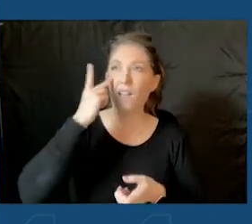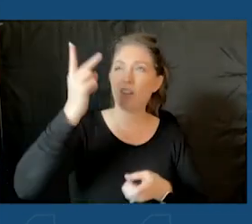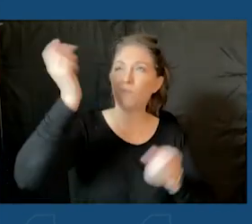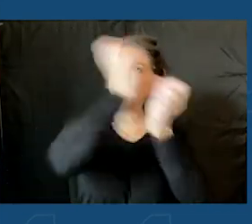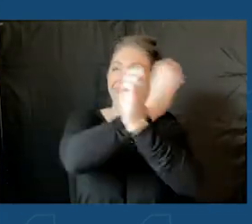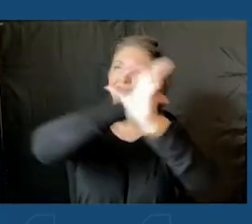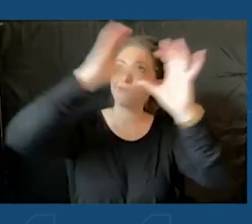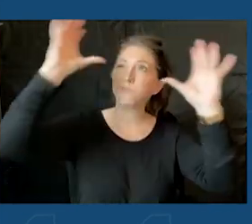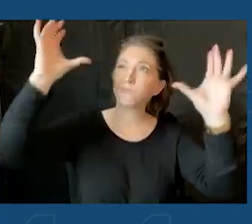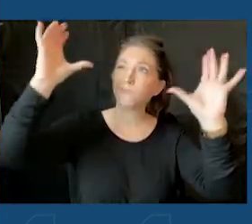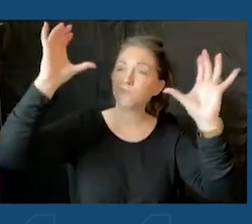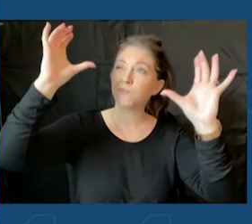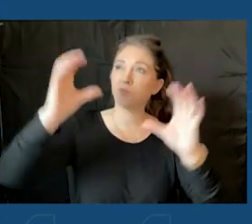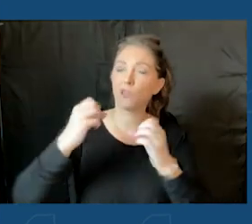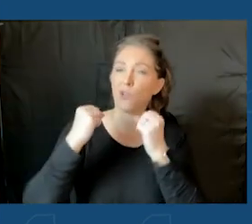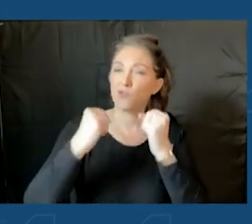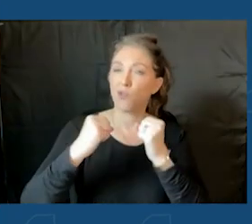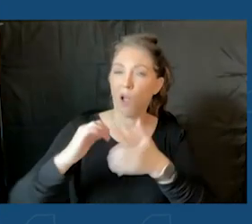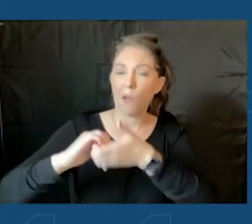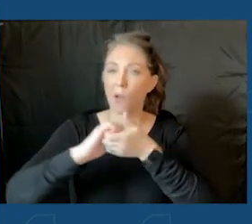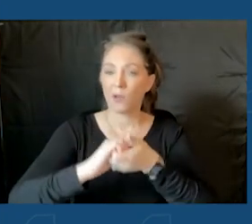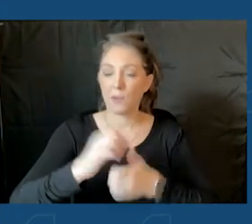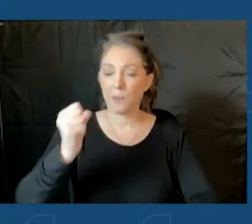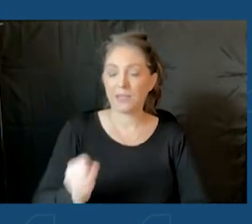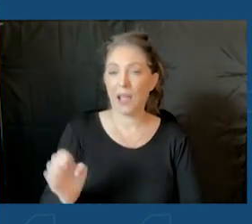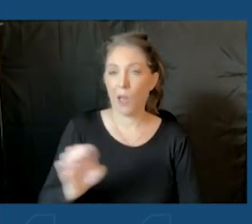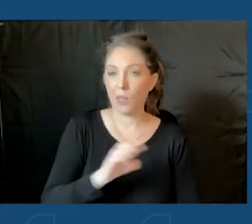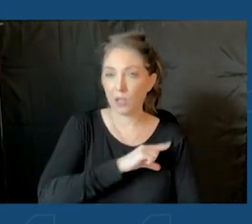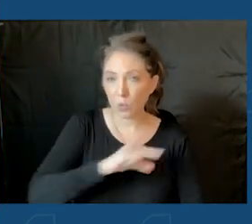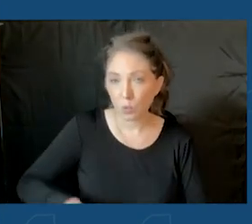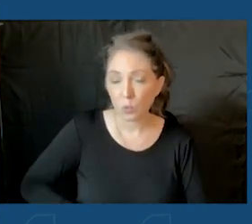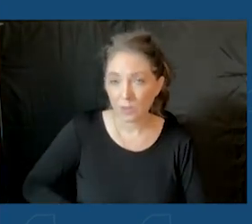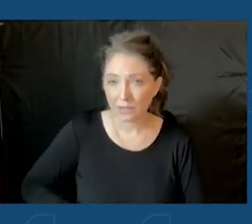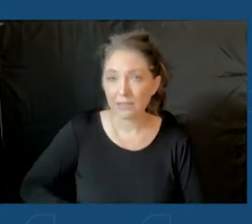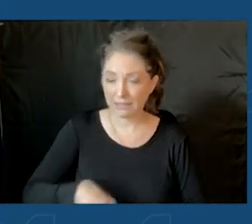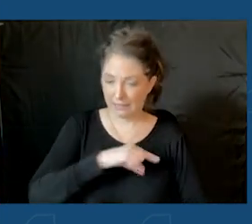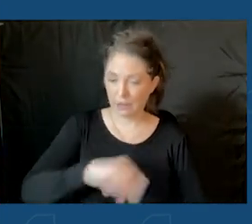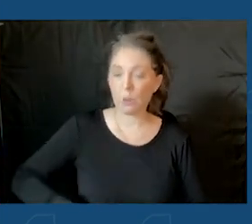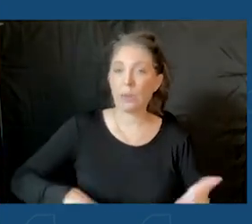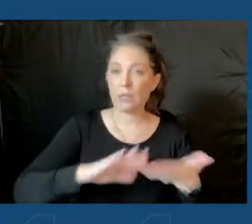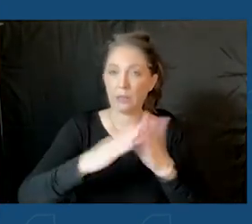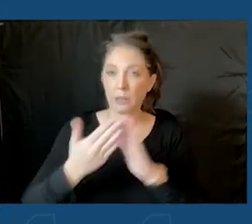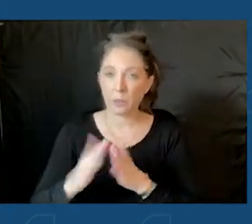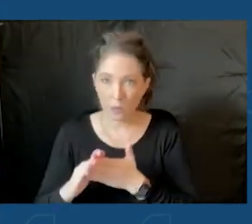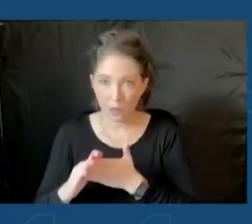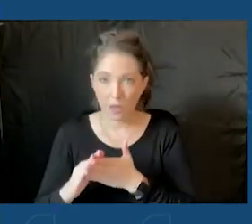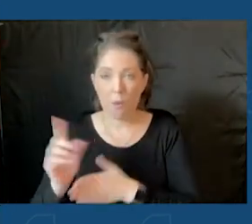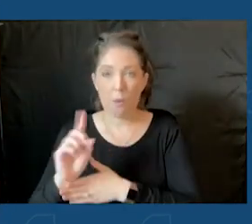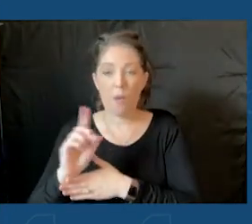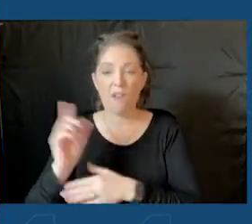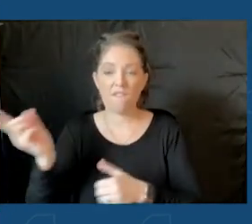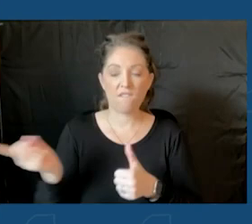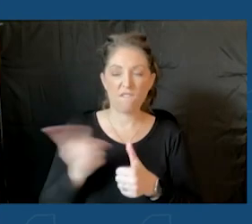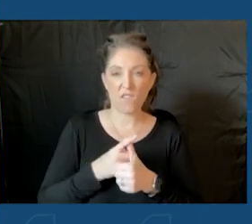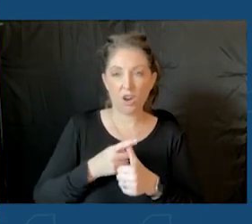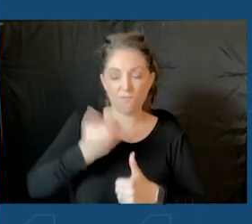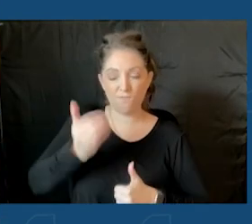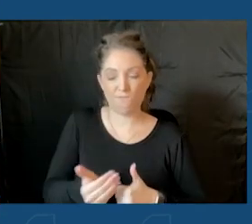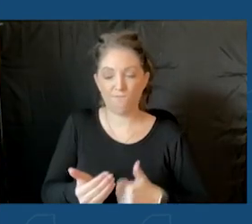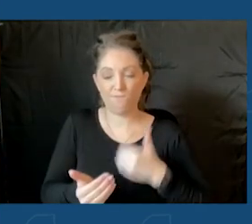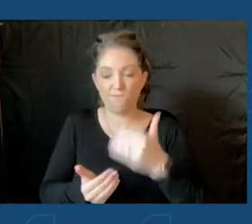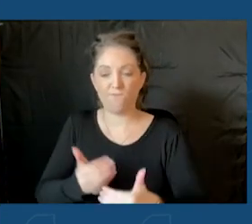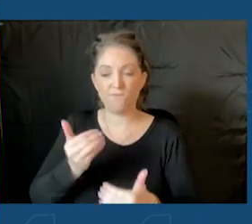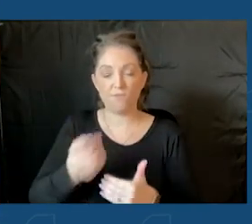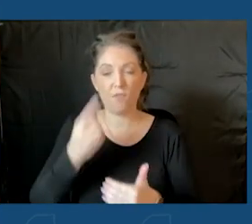the Southeast Queens and Queens community from where we commence our first step towards delivering